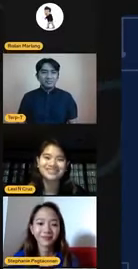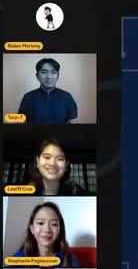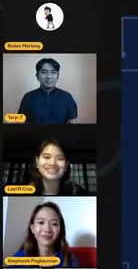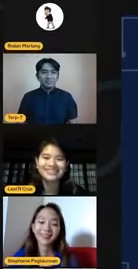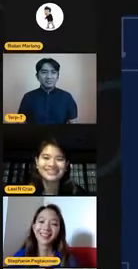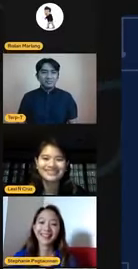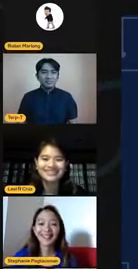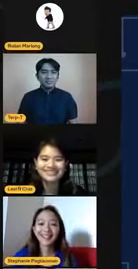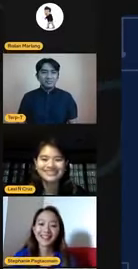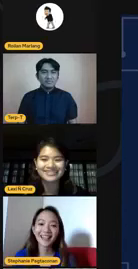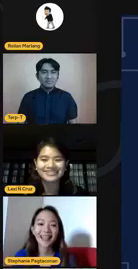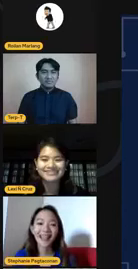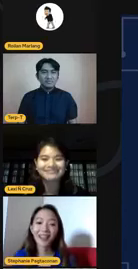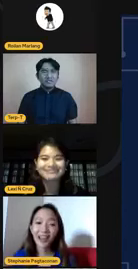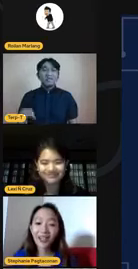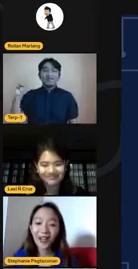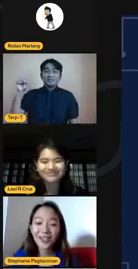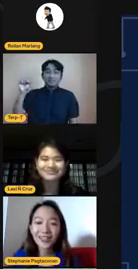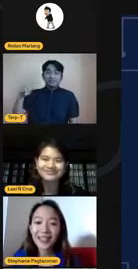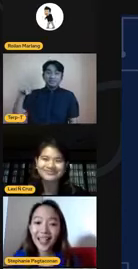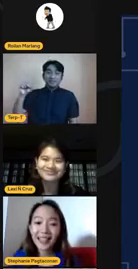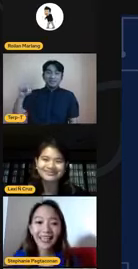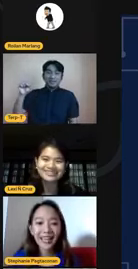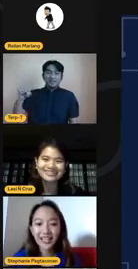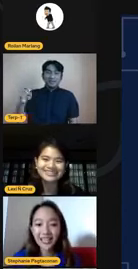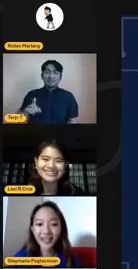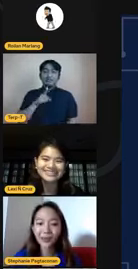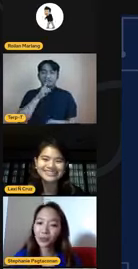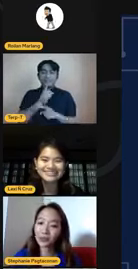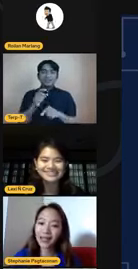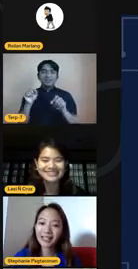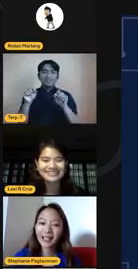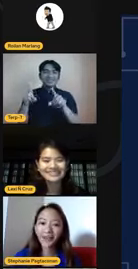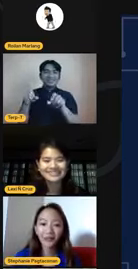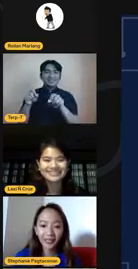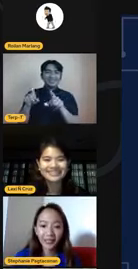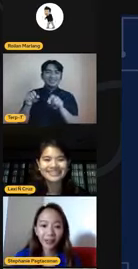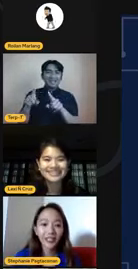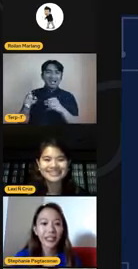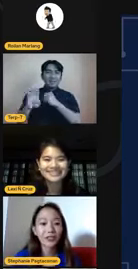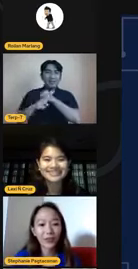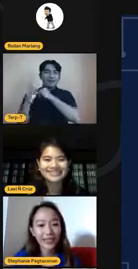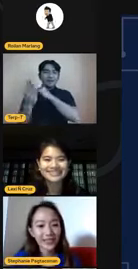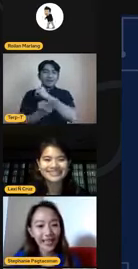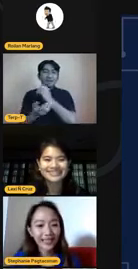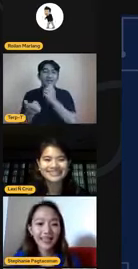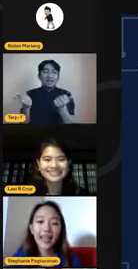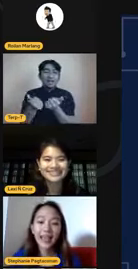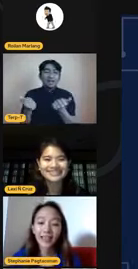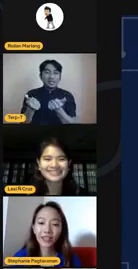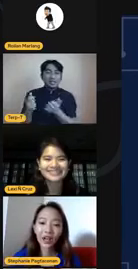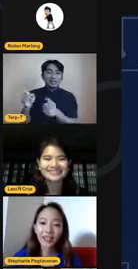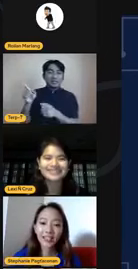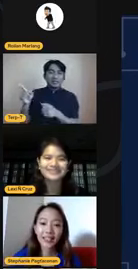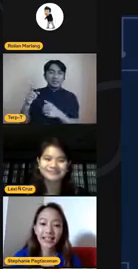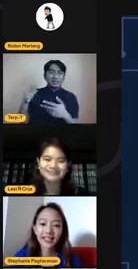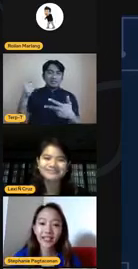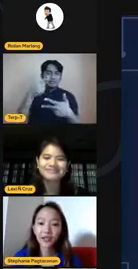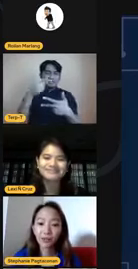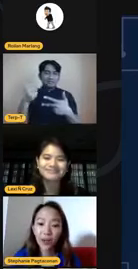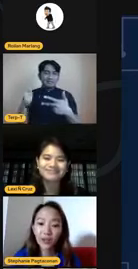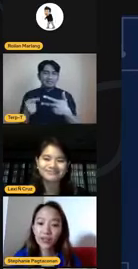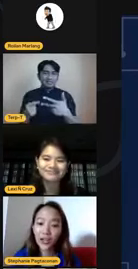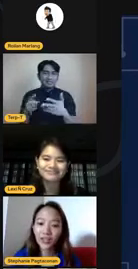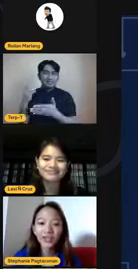pesos. Yes, and they are also selling H&I tote bags available in 3 designs and colors